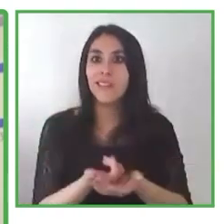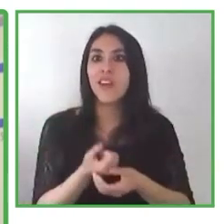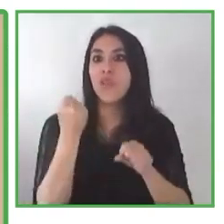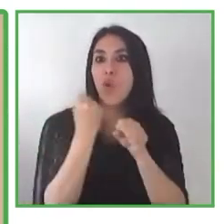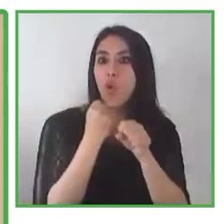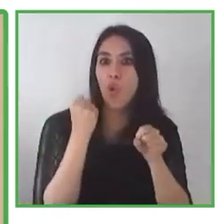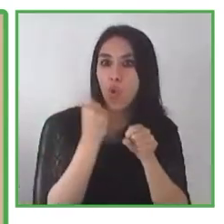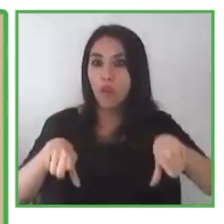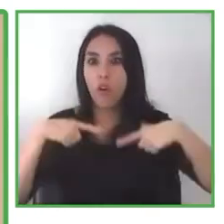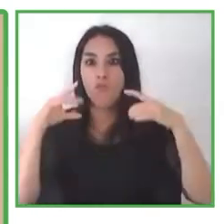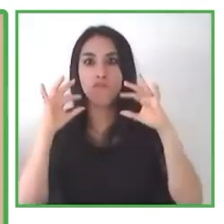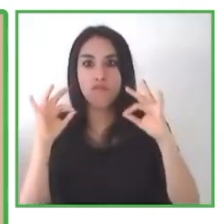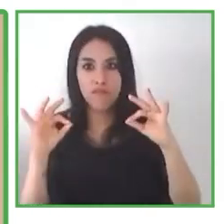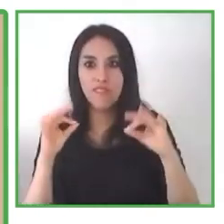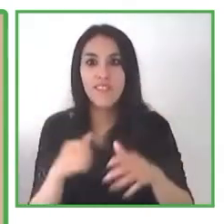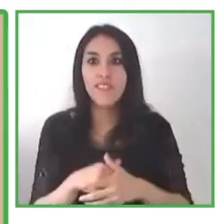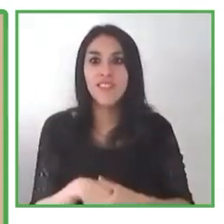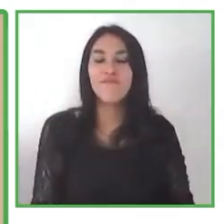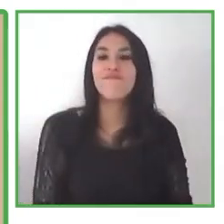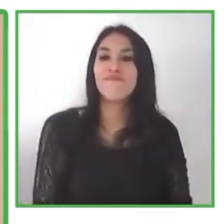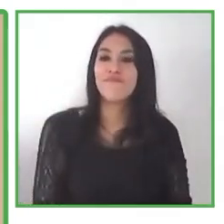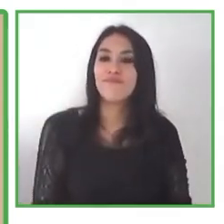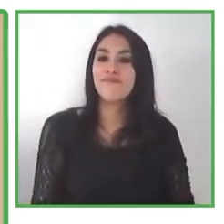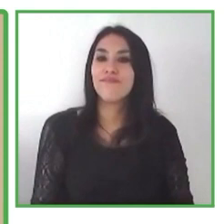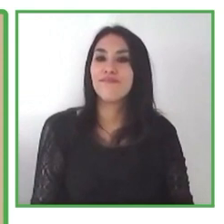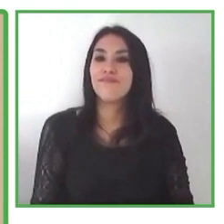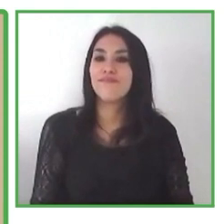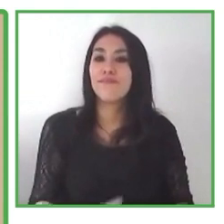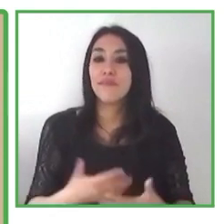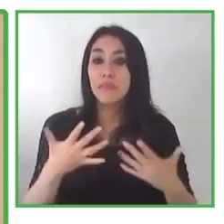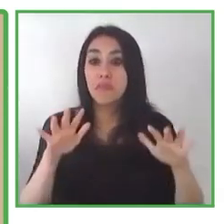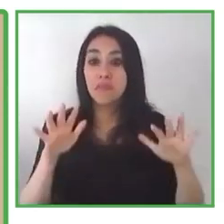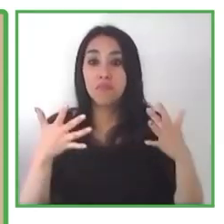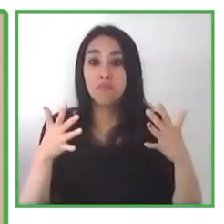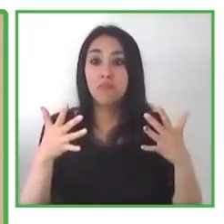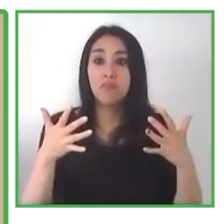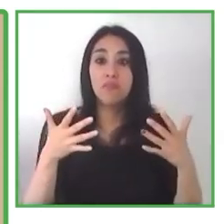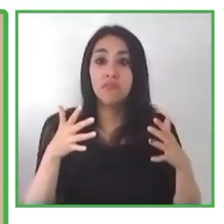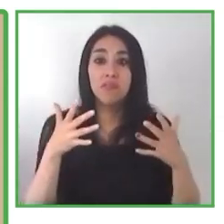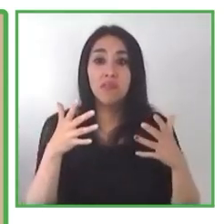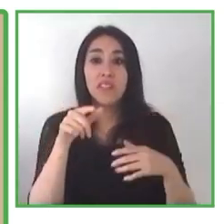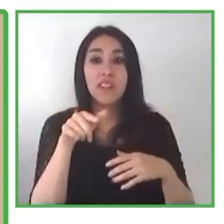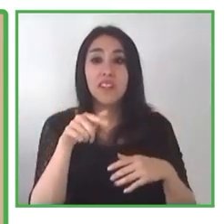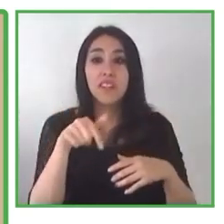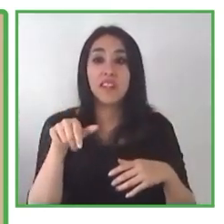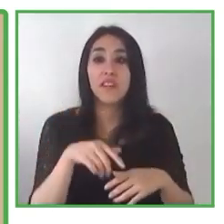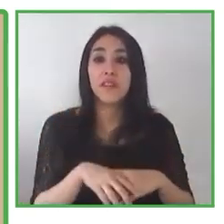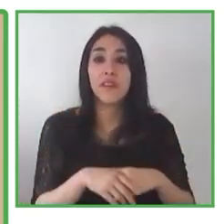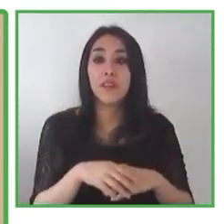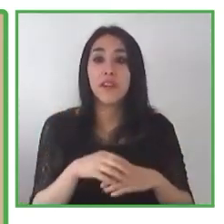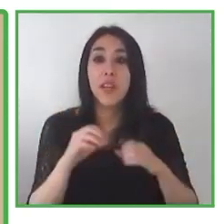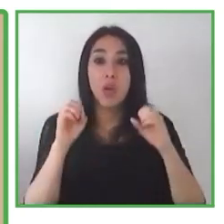possibilities for men and women with some disabilities. The last agreement